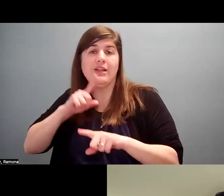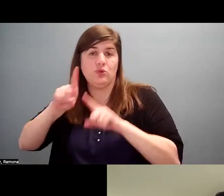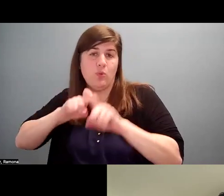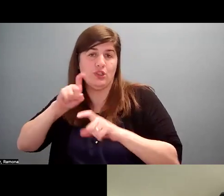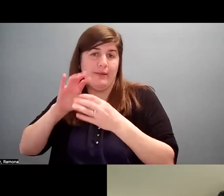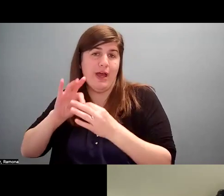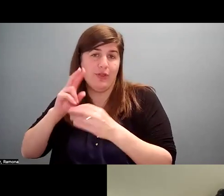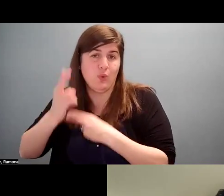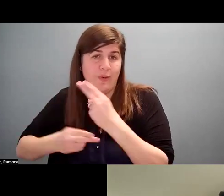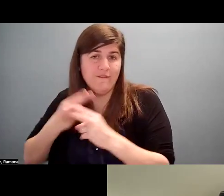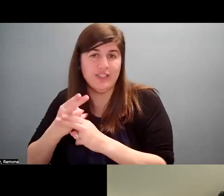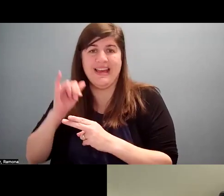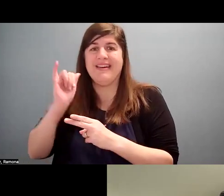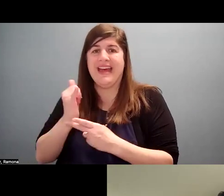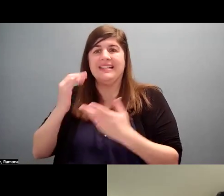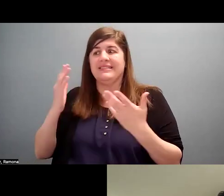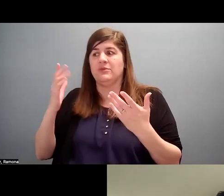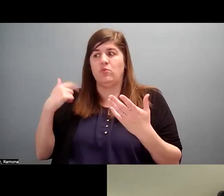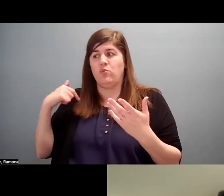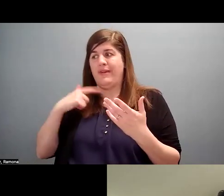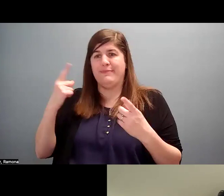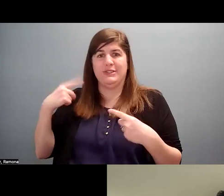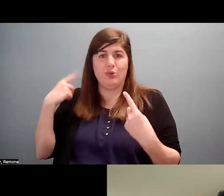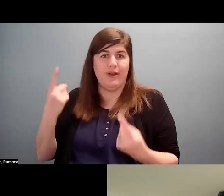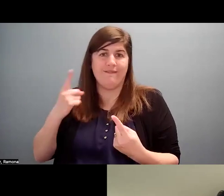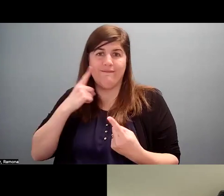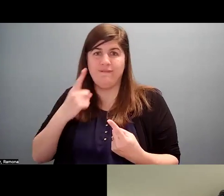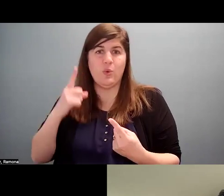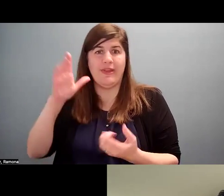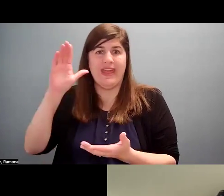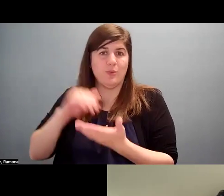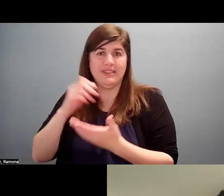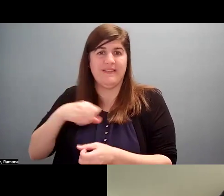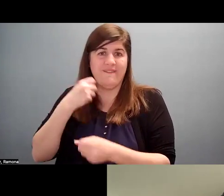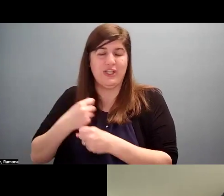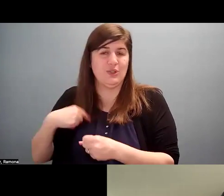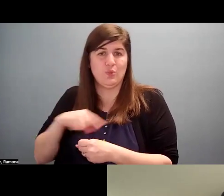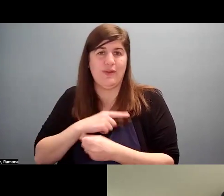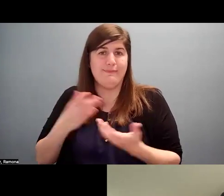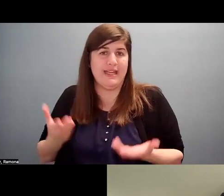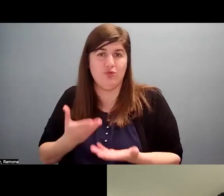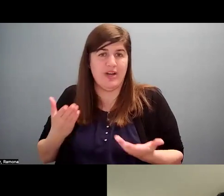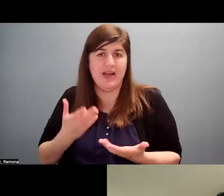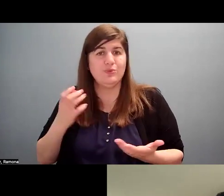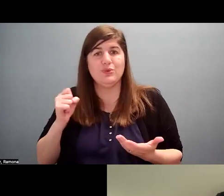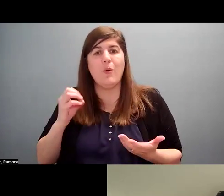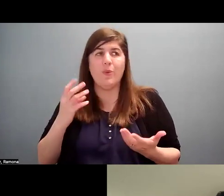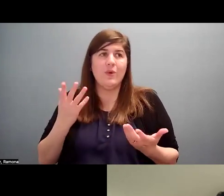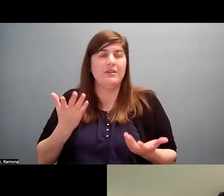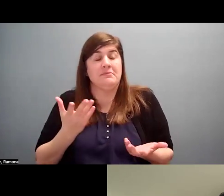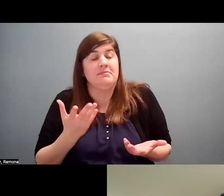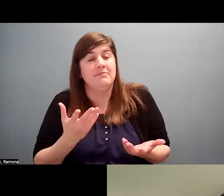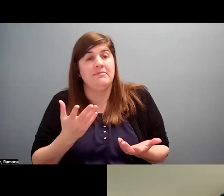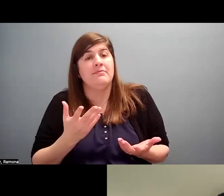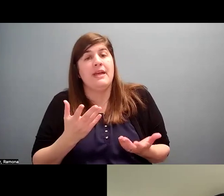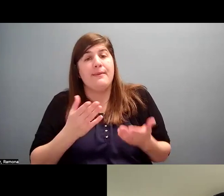universe. Like that's the way we've been doing for like our thousands of years that we've been around. So just being